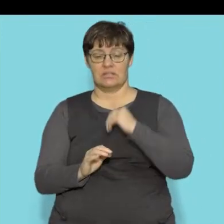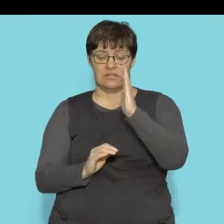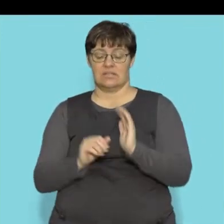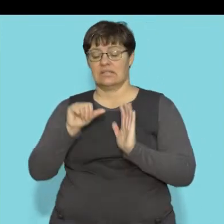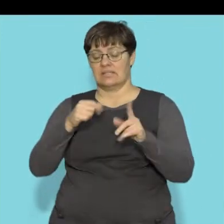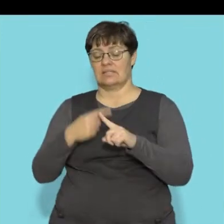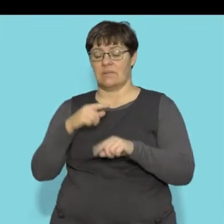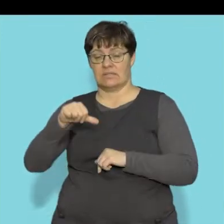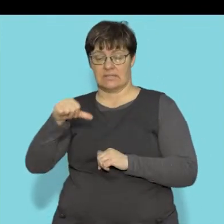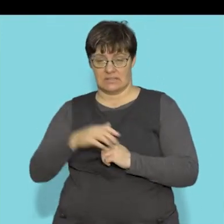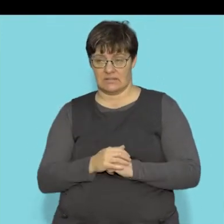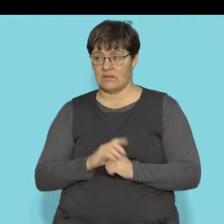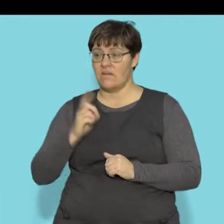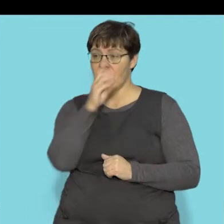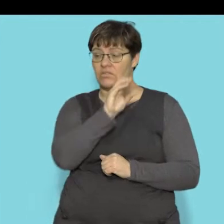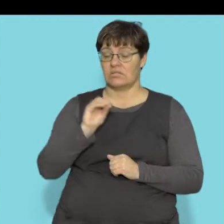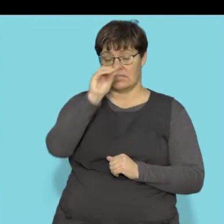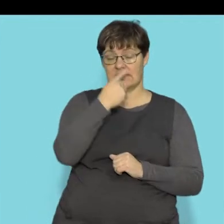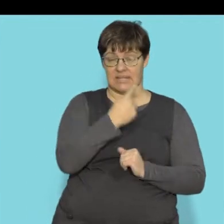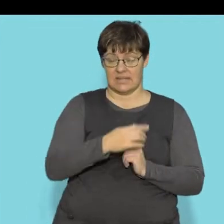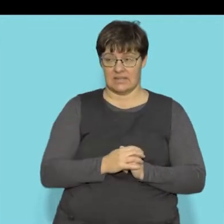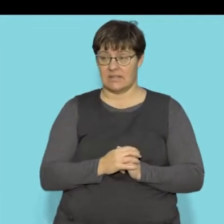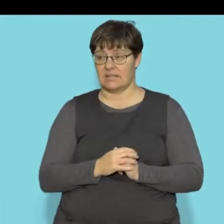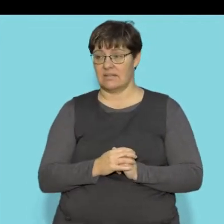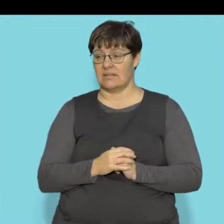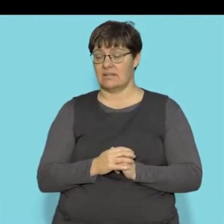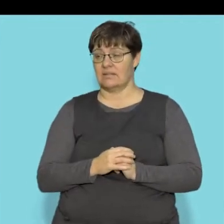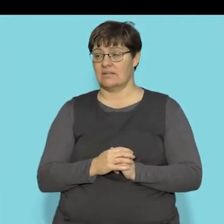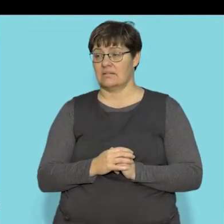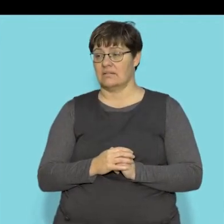times 16 times 16. So I'm first going to say